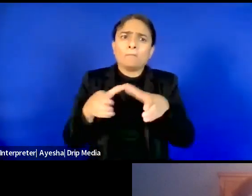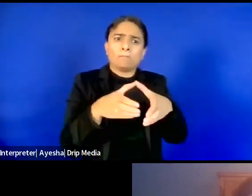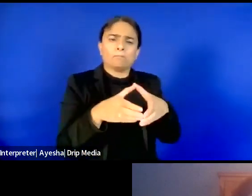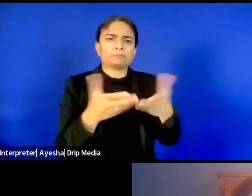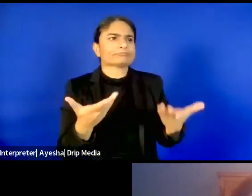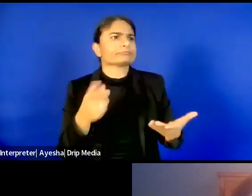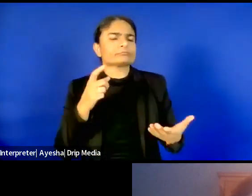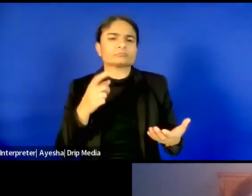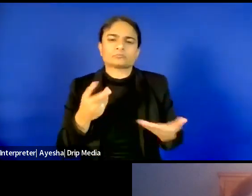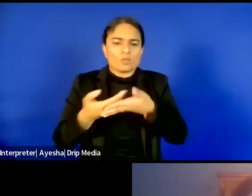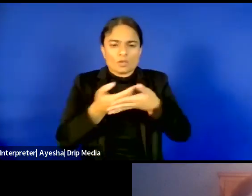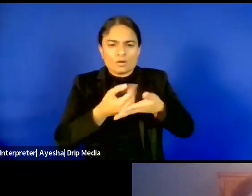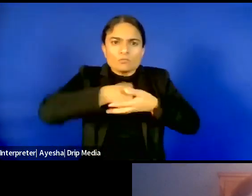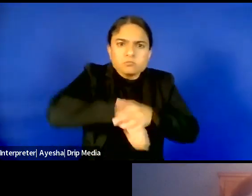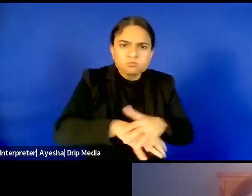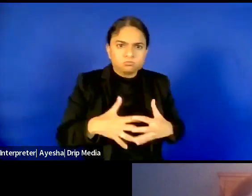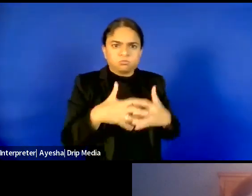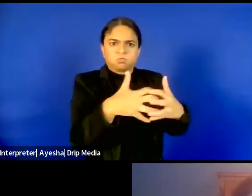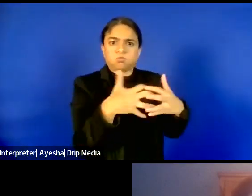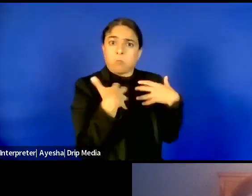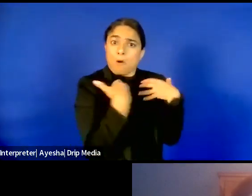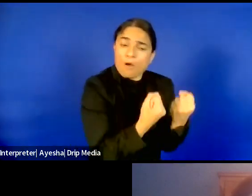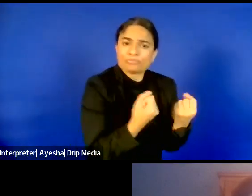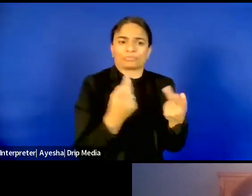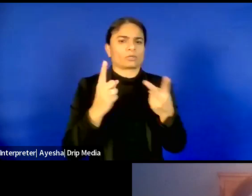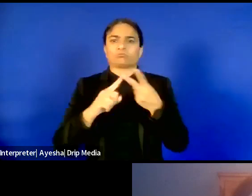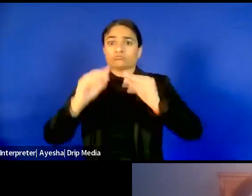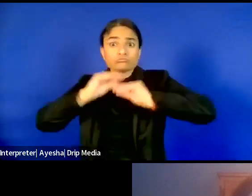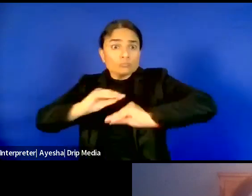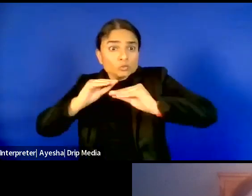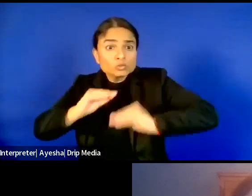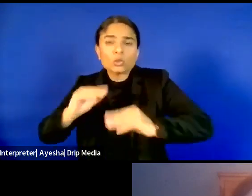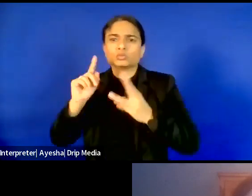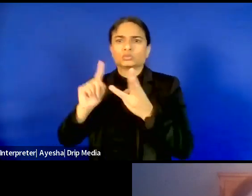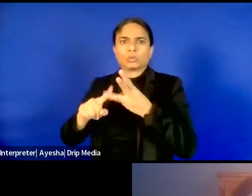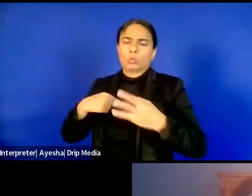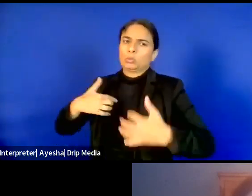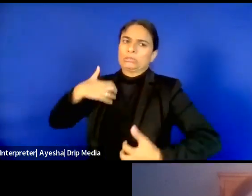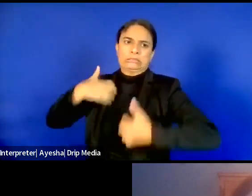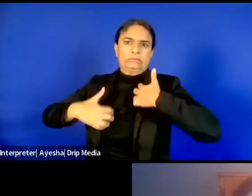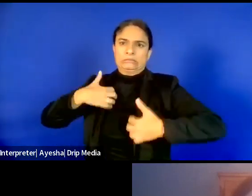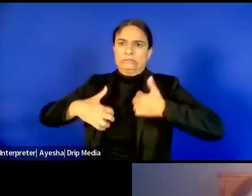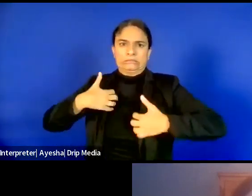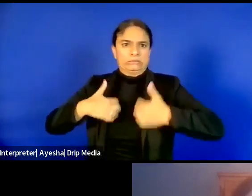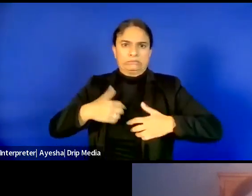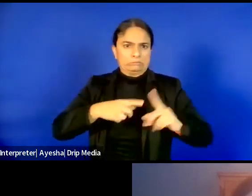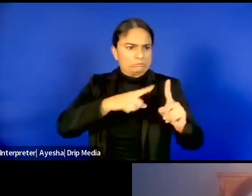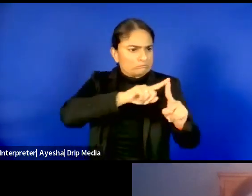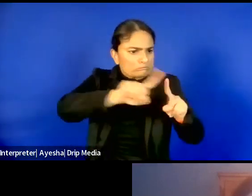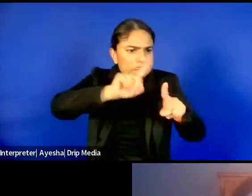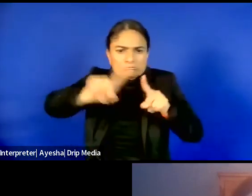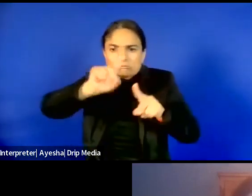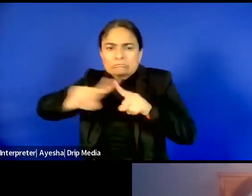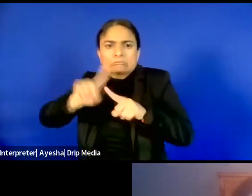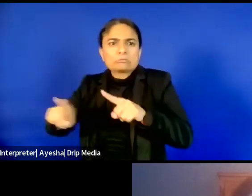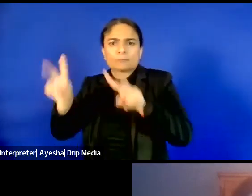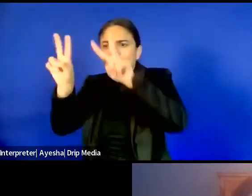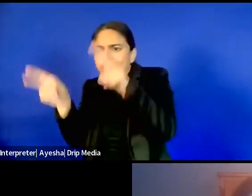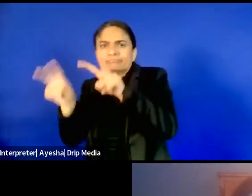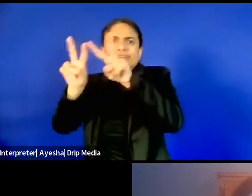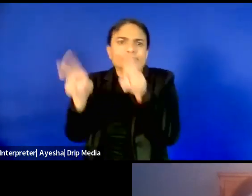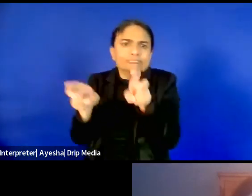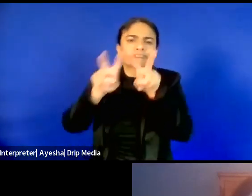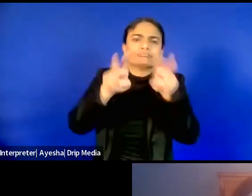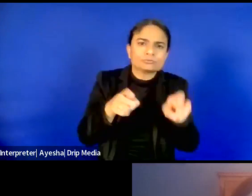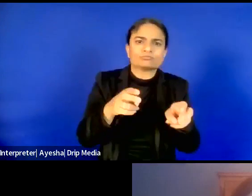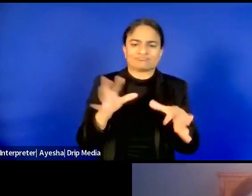We're there to discuss a lot of topics related to gender equality. So making sure that they have access